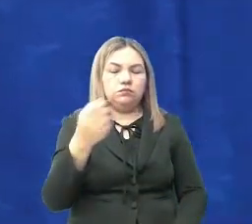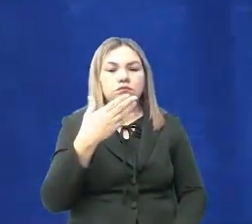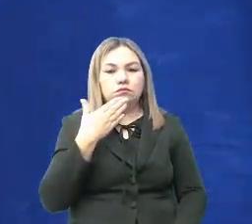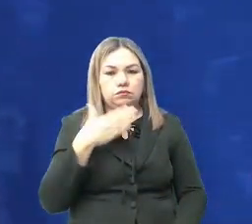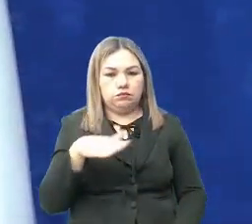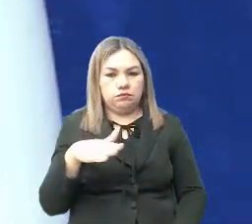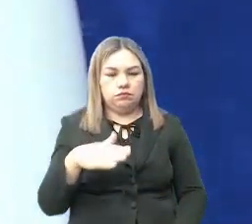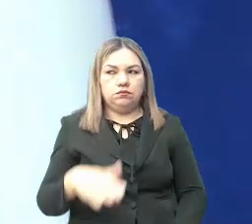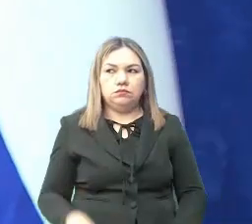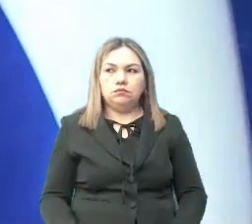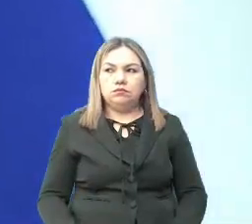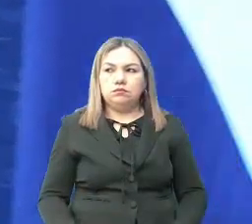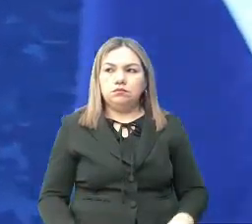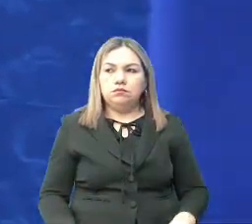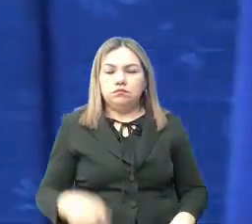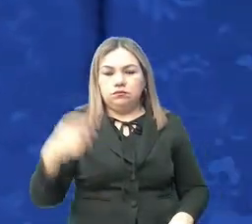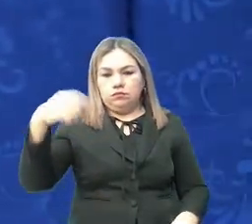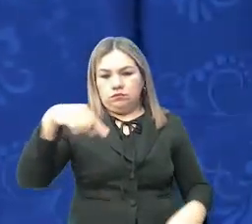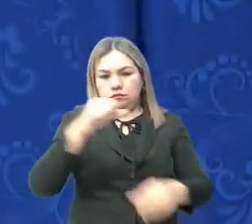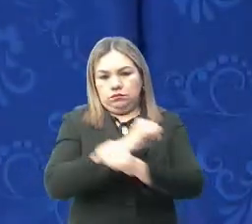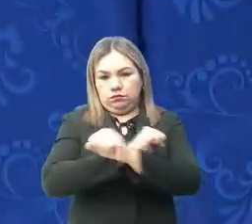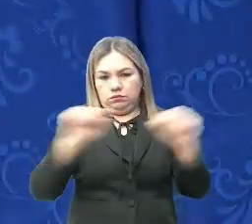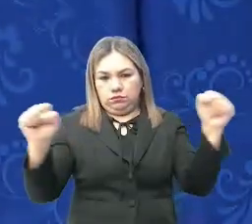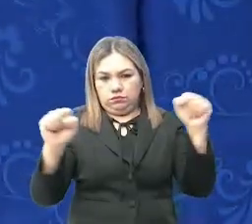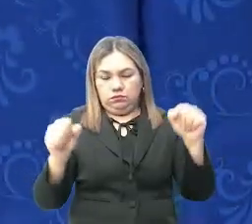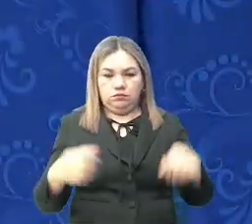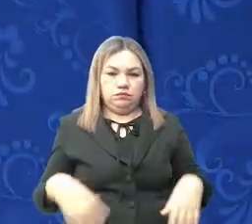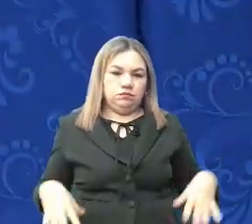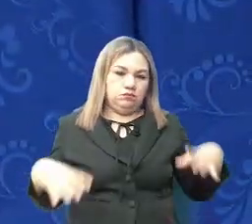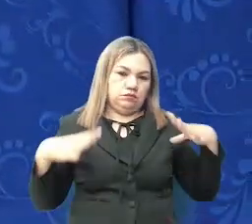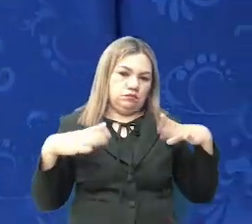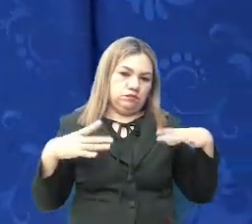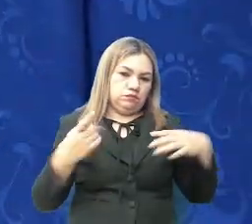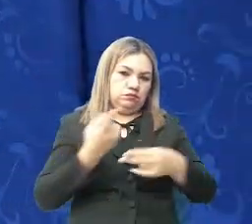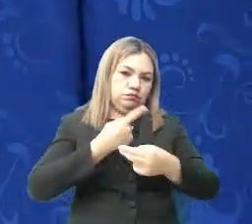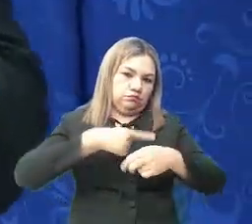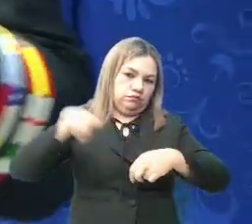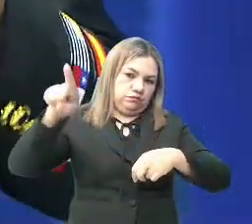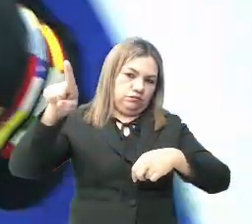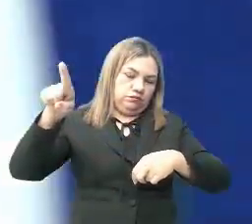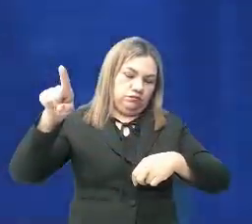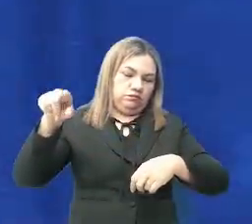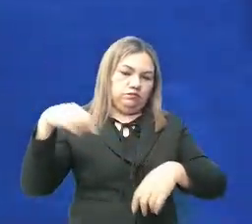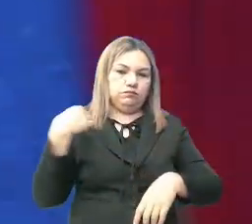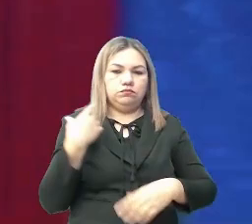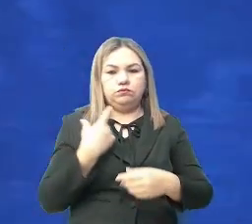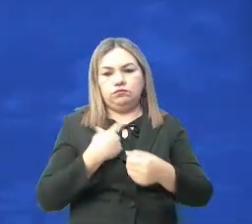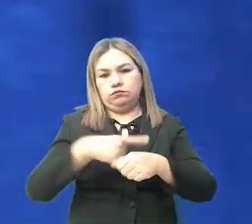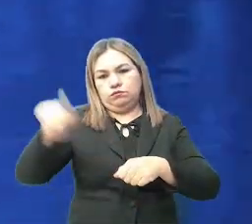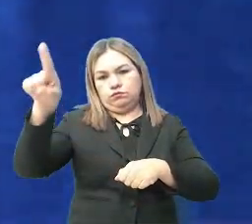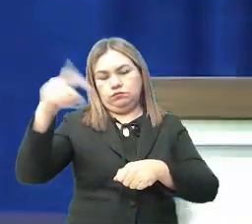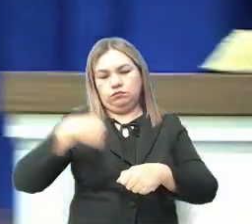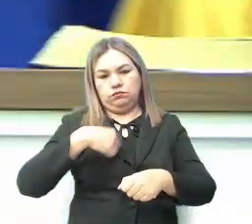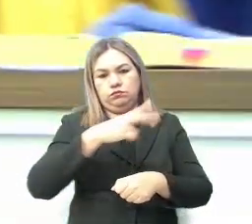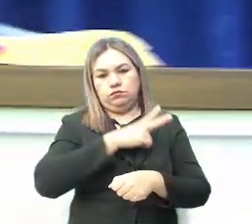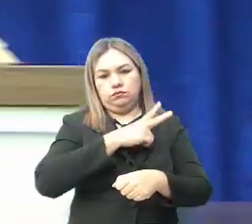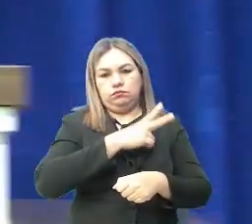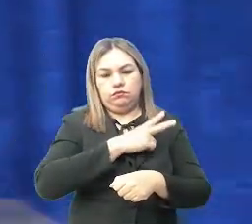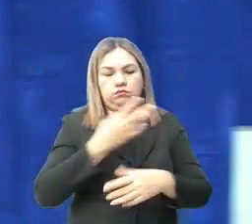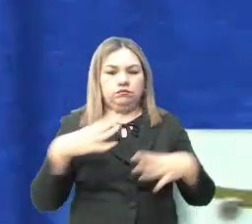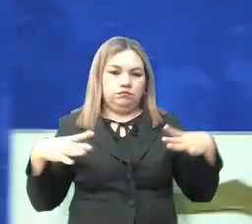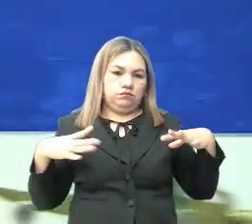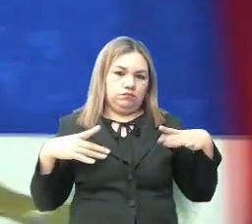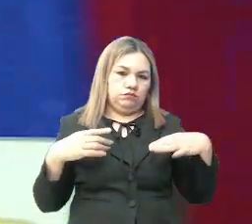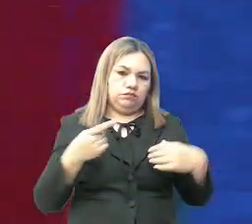Are you understanding? So the first thing that we're going to break today is inactivity. Say,